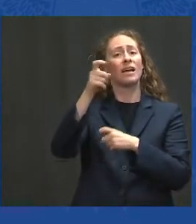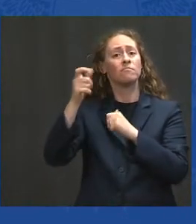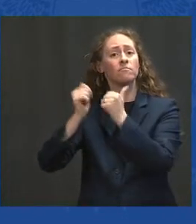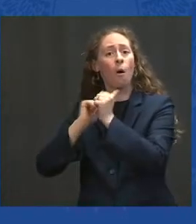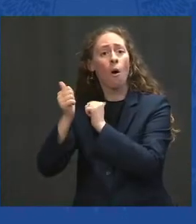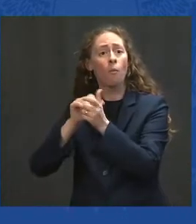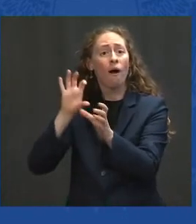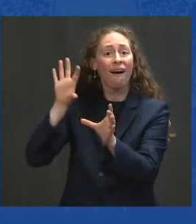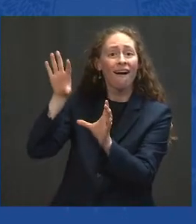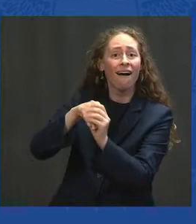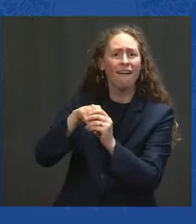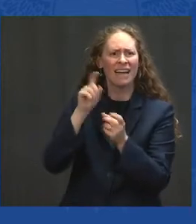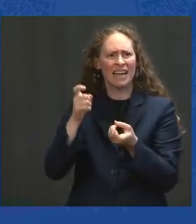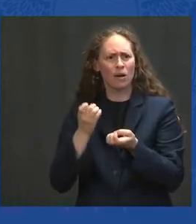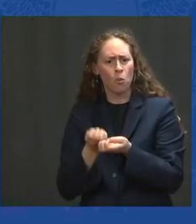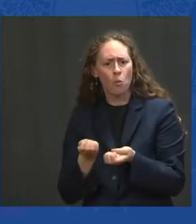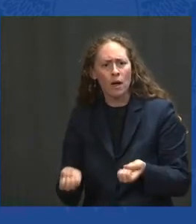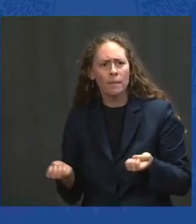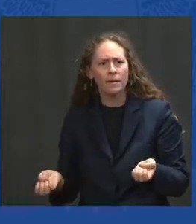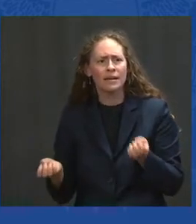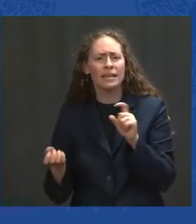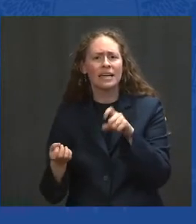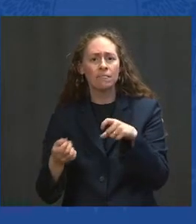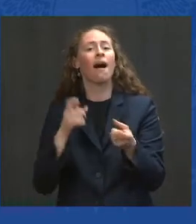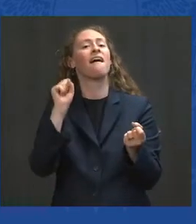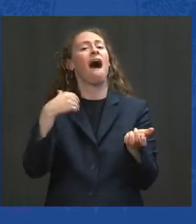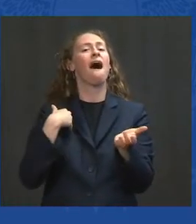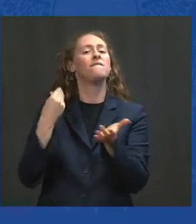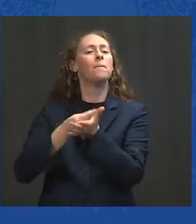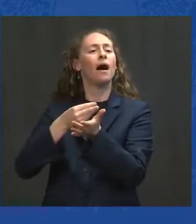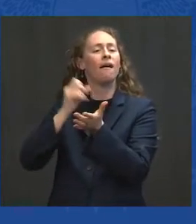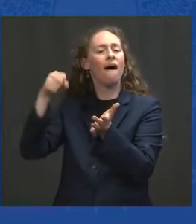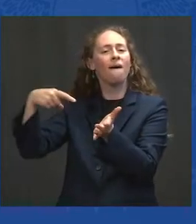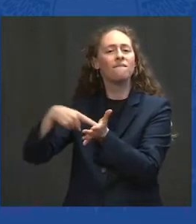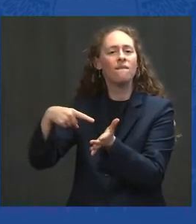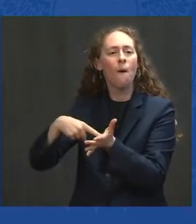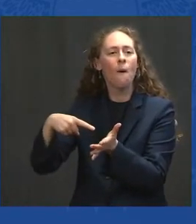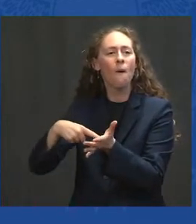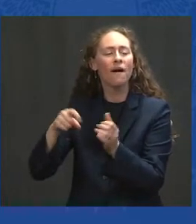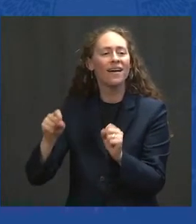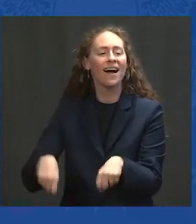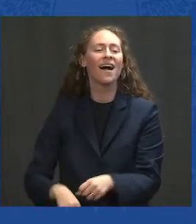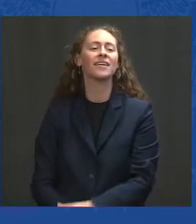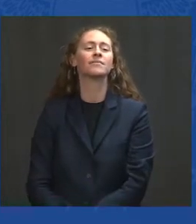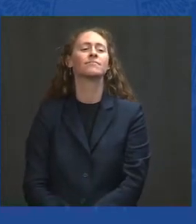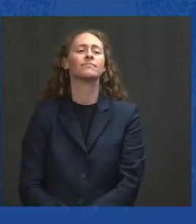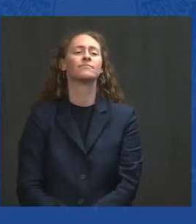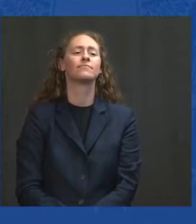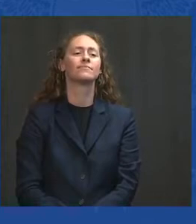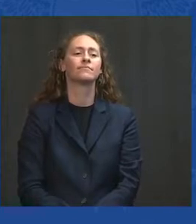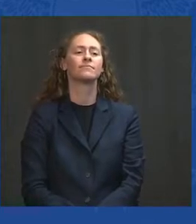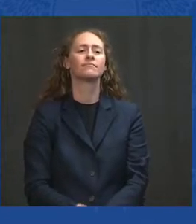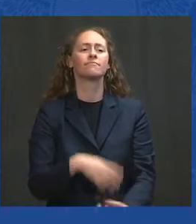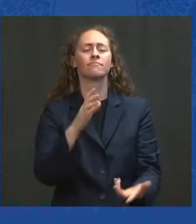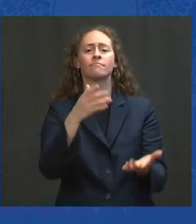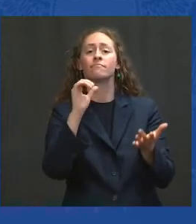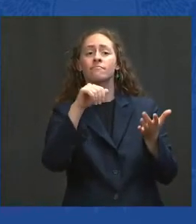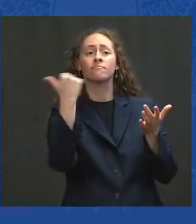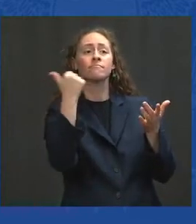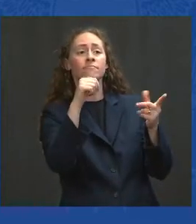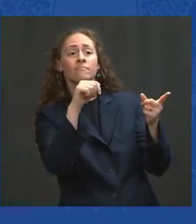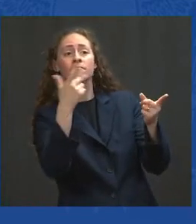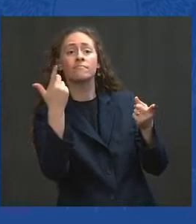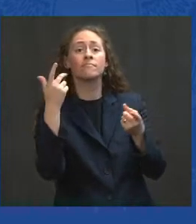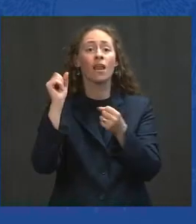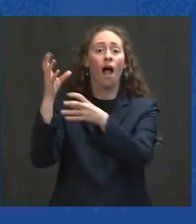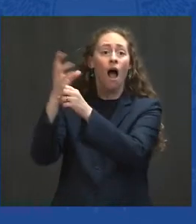on. People have written to me to tell me they use the money to buy their kids new shoes, to send them to summer camp,